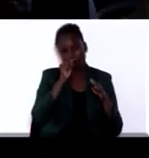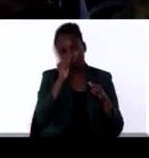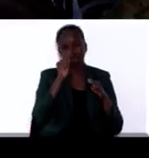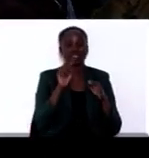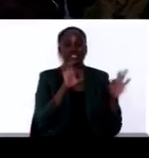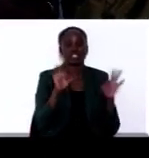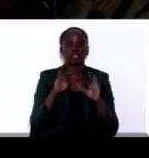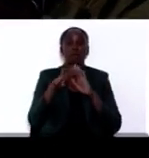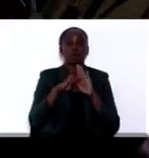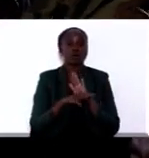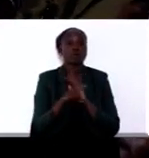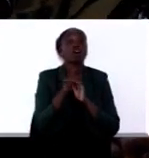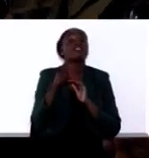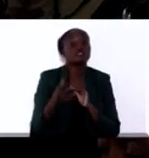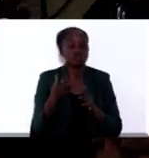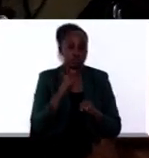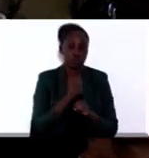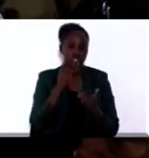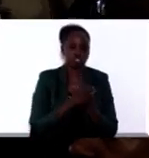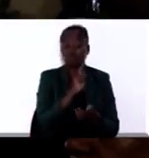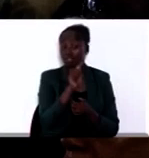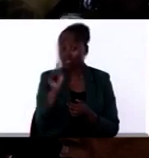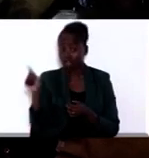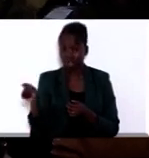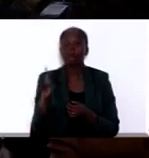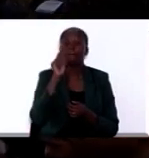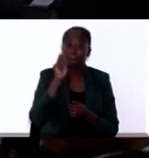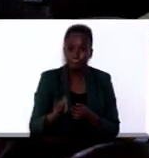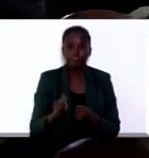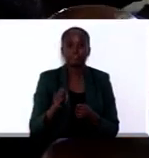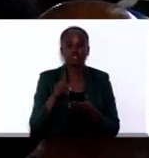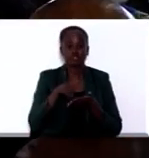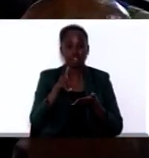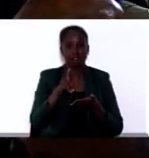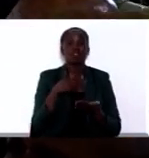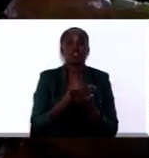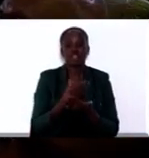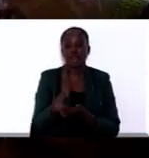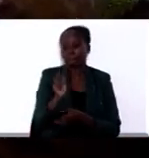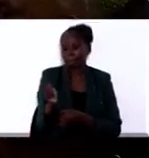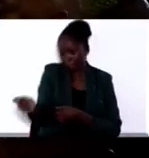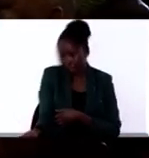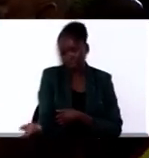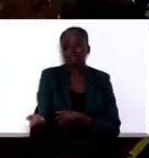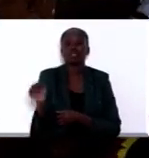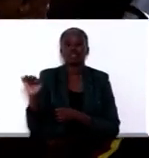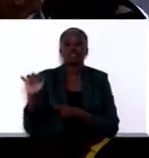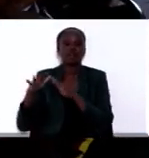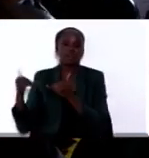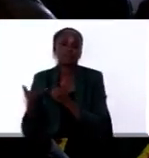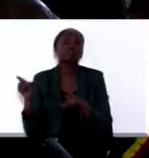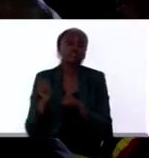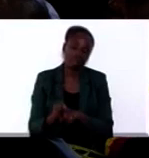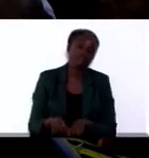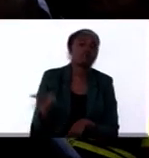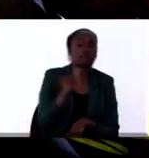program to ensure that they are able to, in addition to delivery, they can pay service providers like others. They